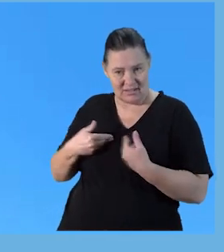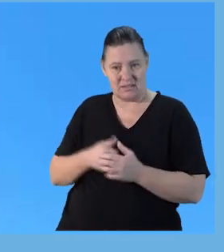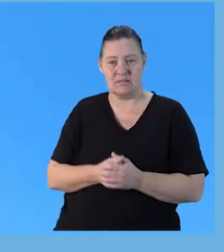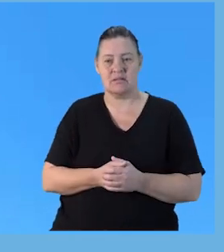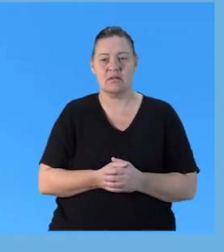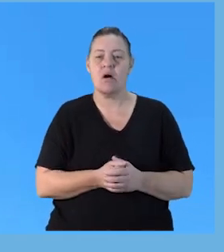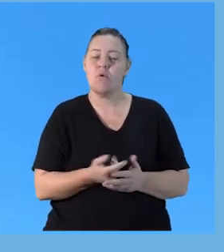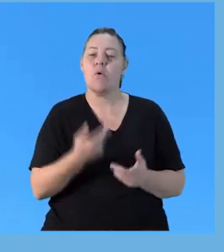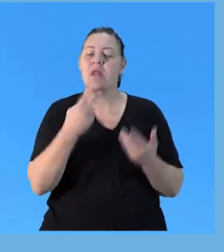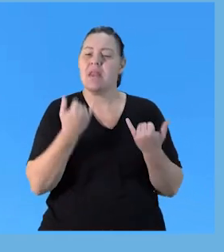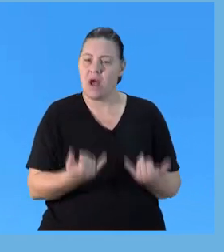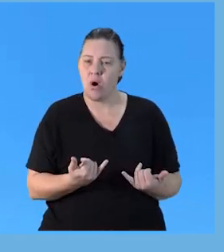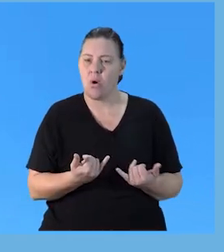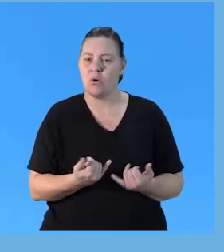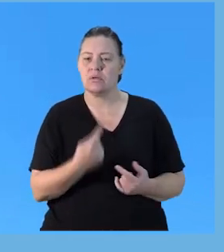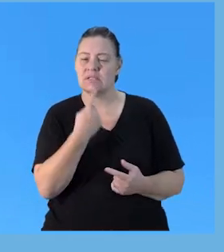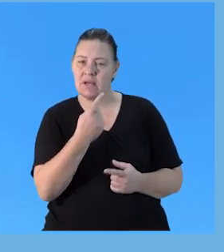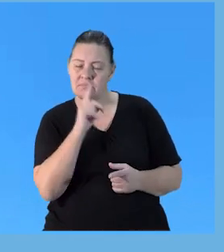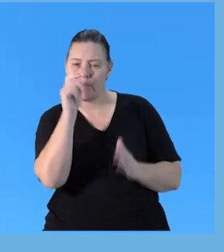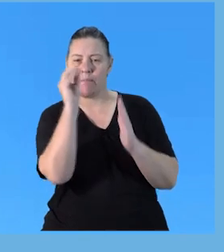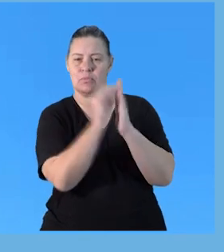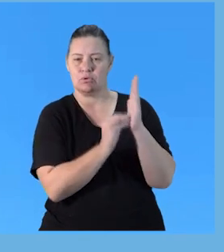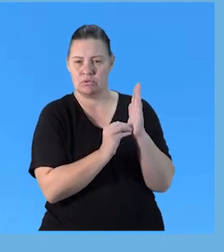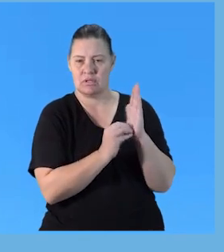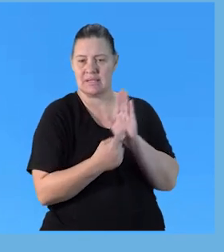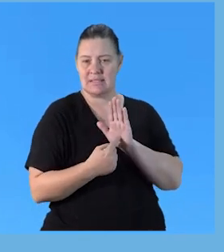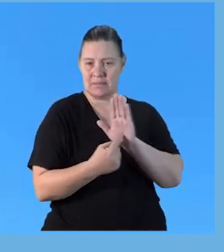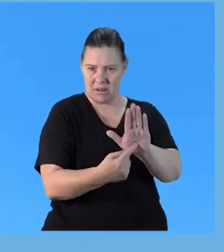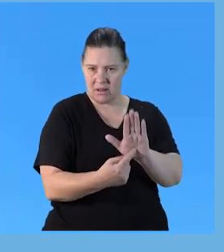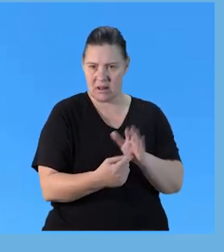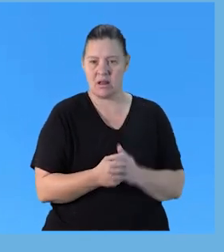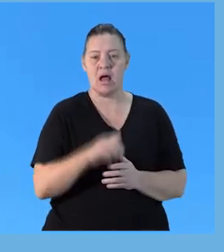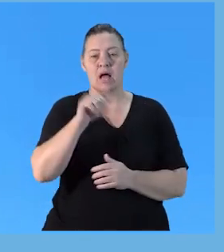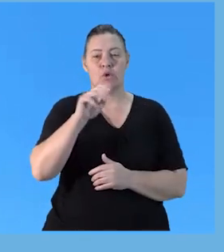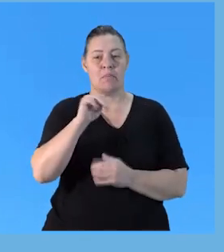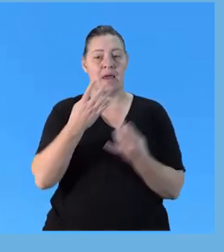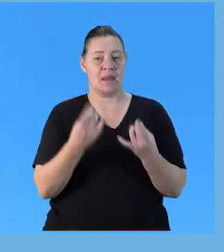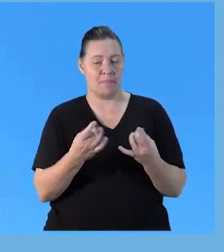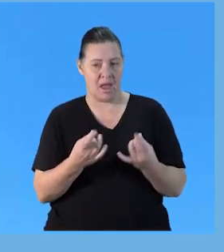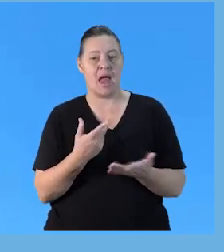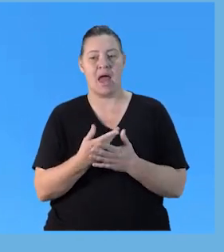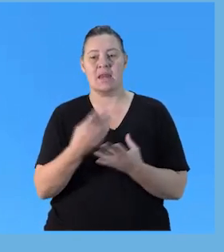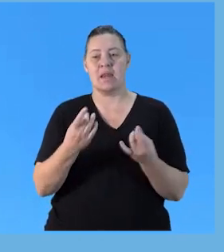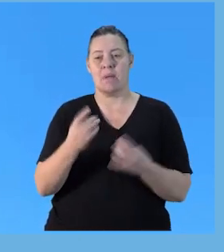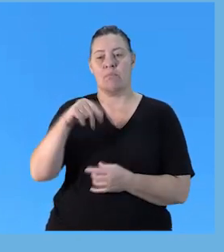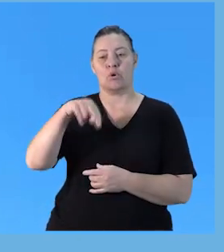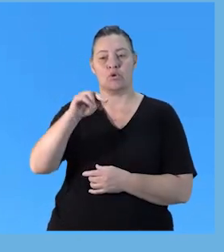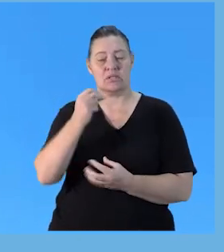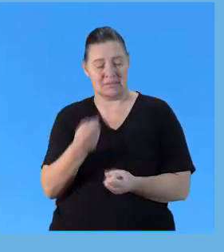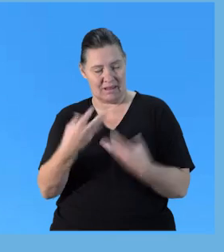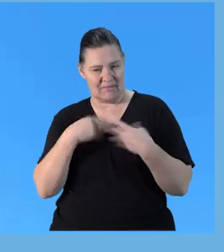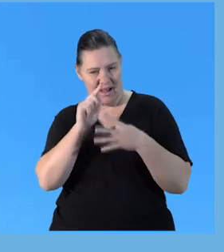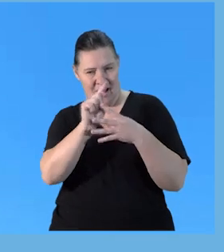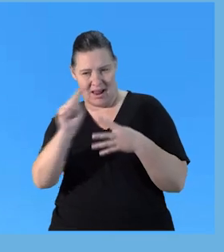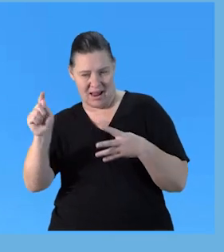You'll find that in other sources, your resistor is drawn like the first one here, or the other sources, your resistor is drawn like the second one. You